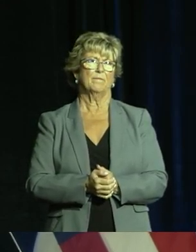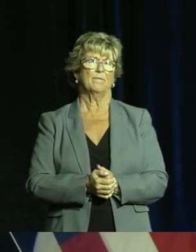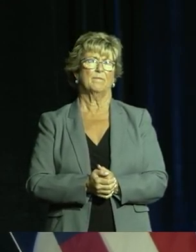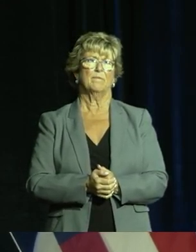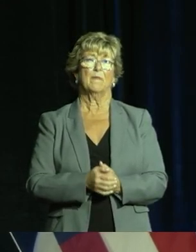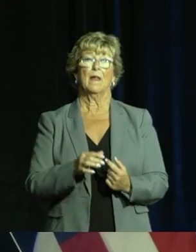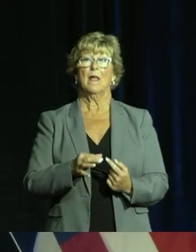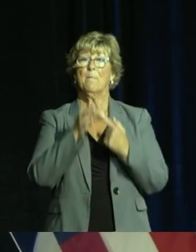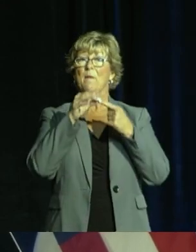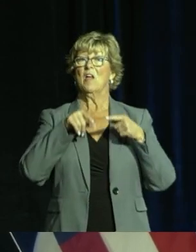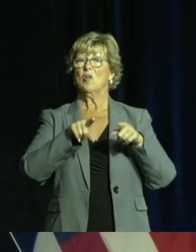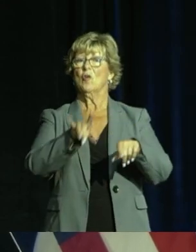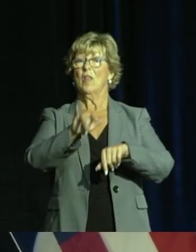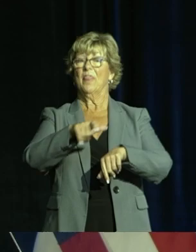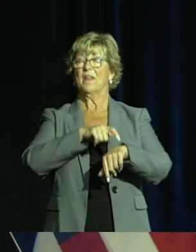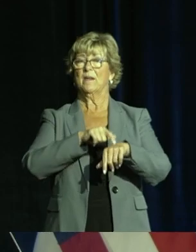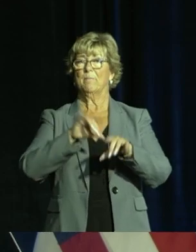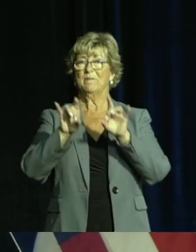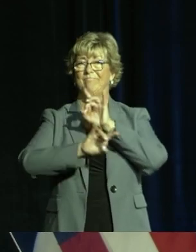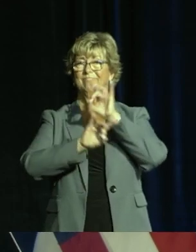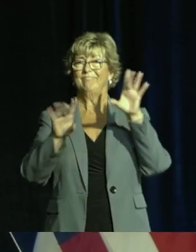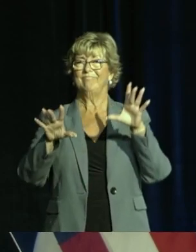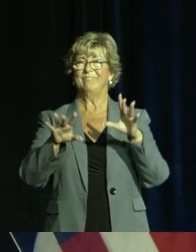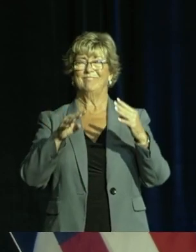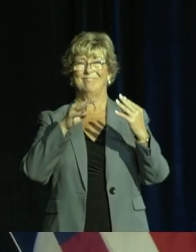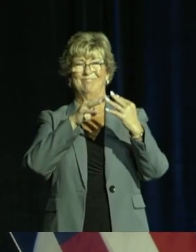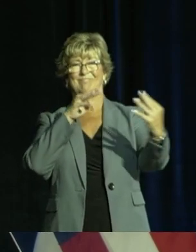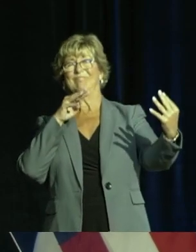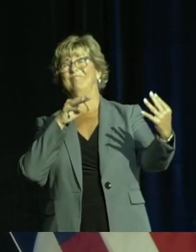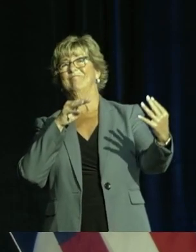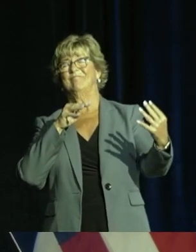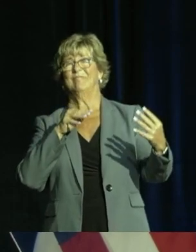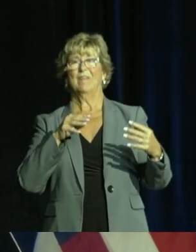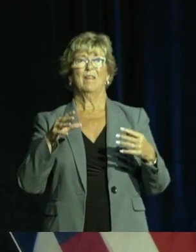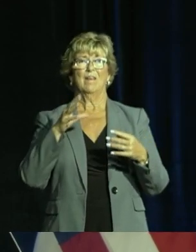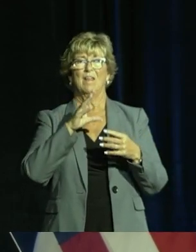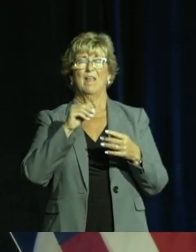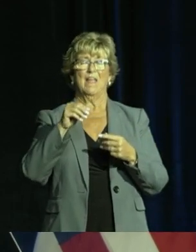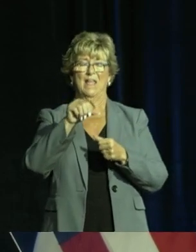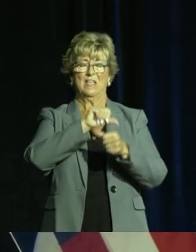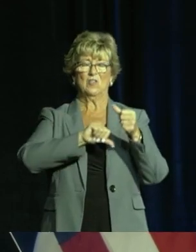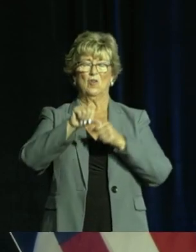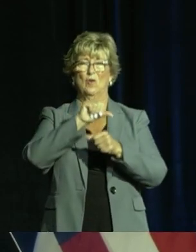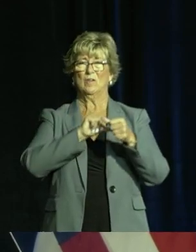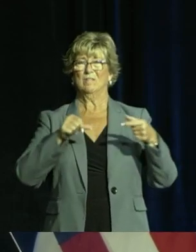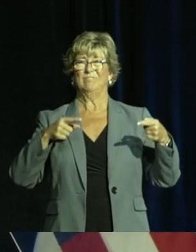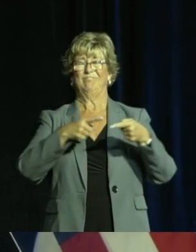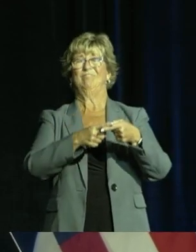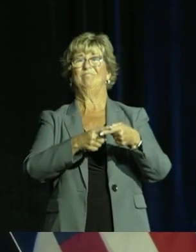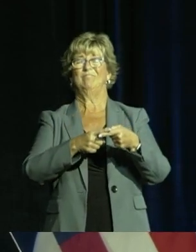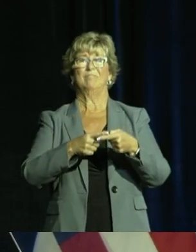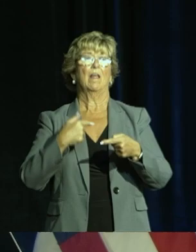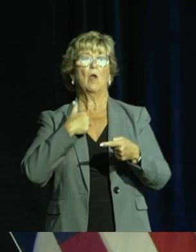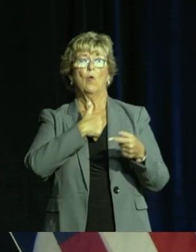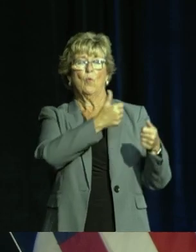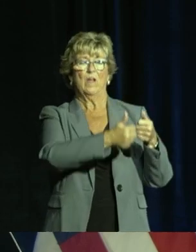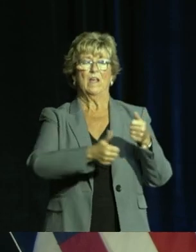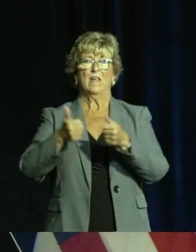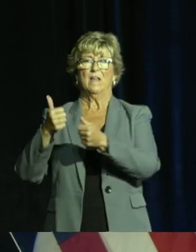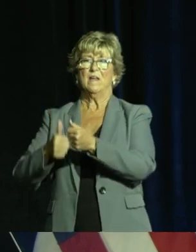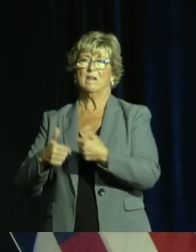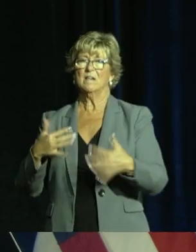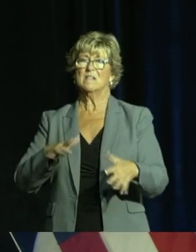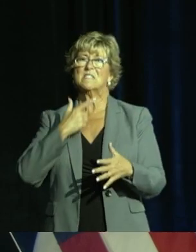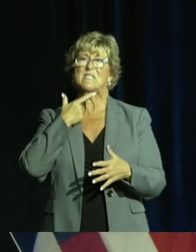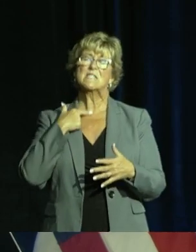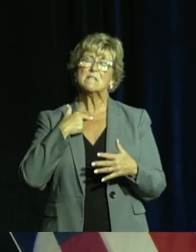Especially in this time of severe polarization and social conflagration, we are each so desperate